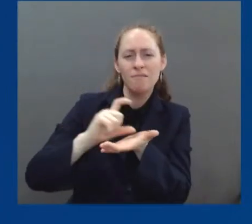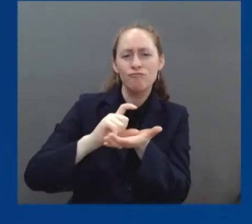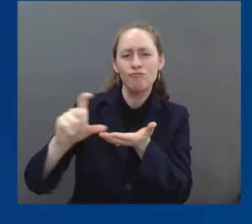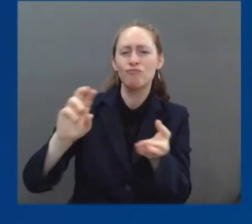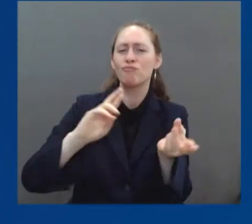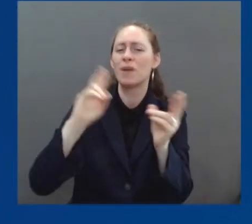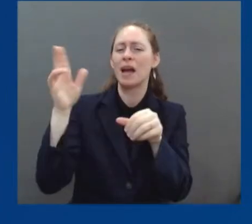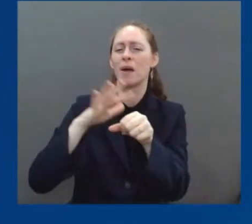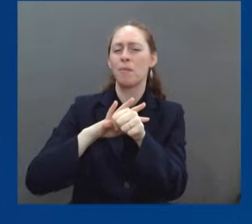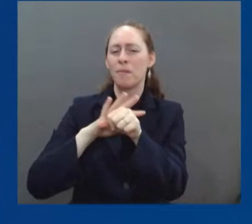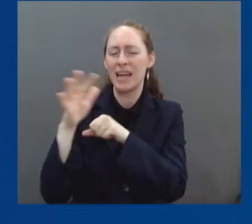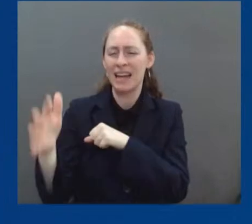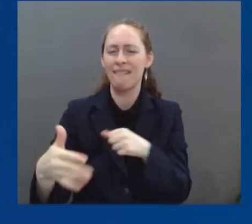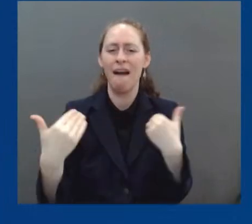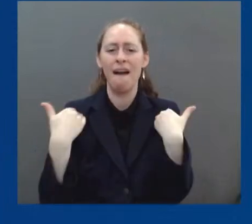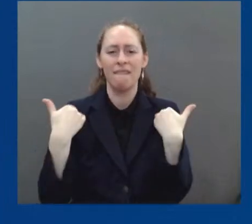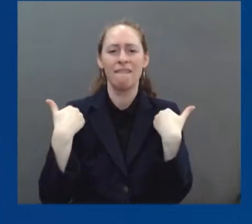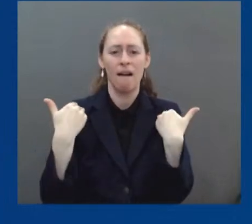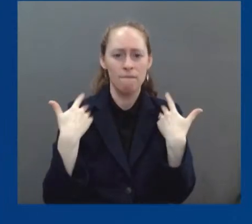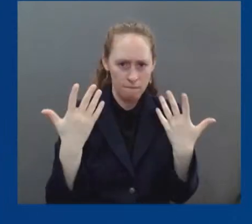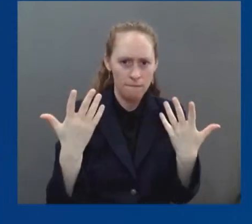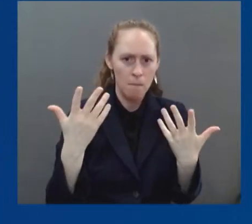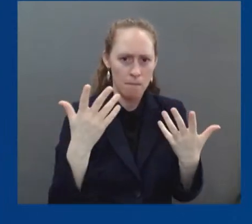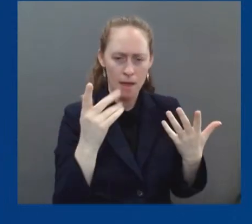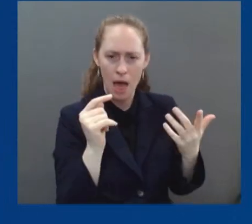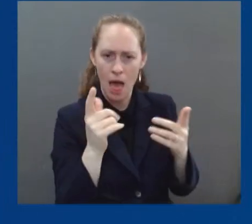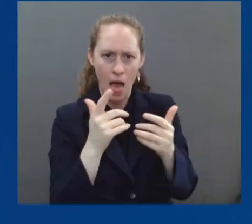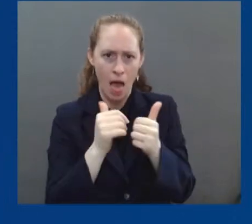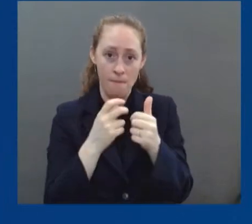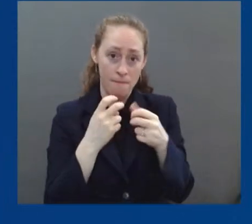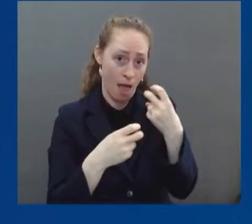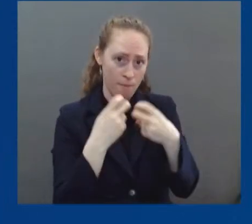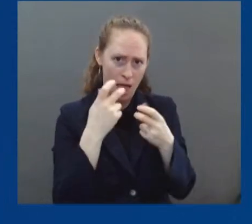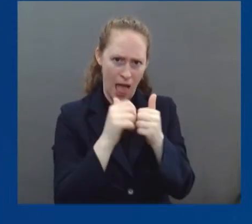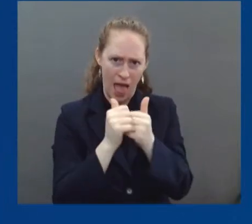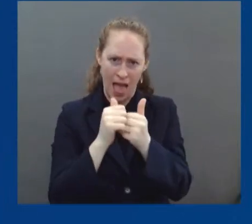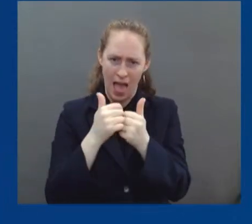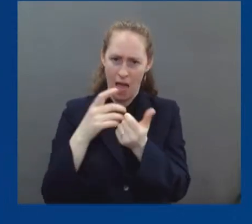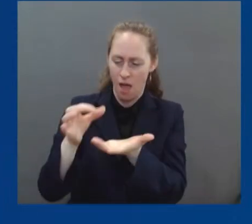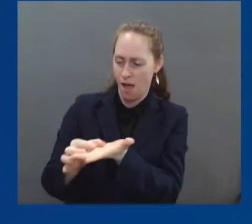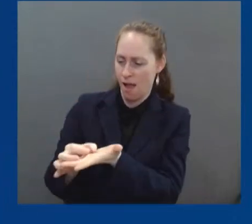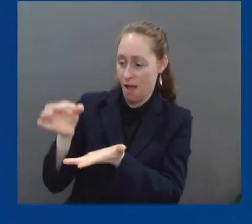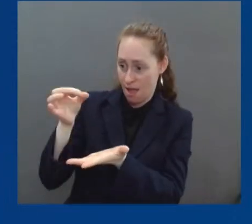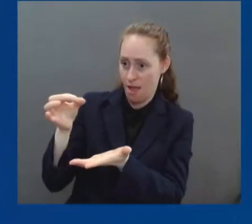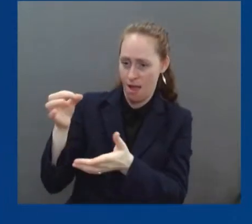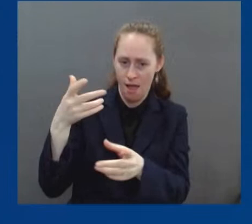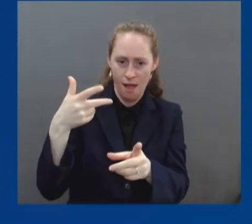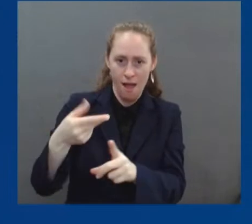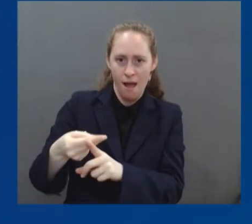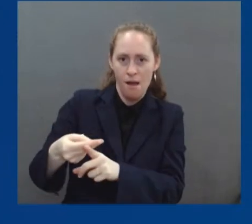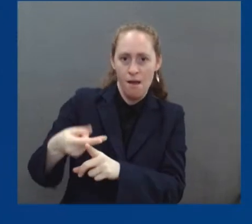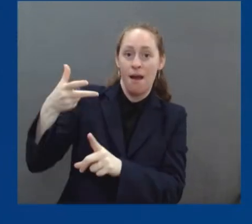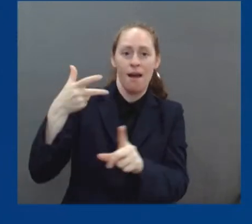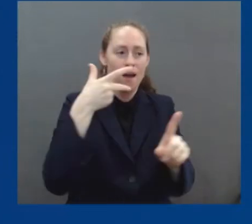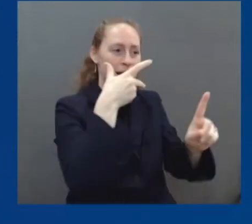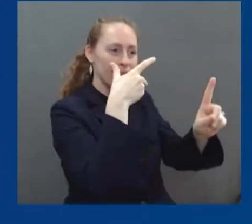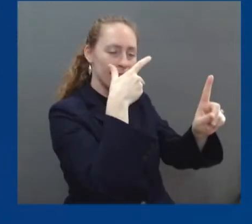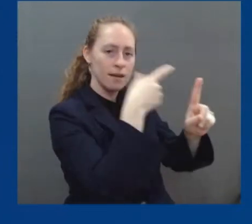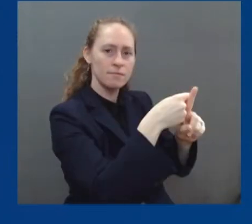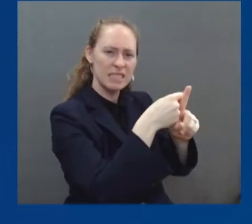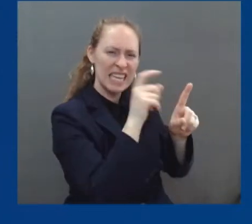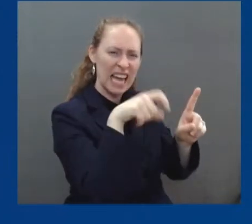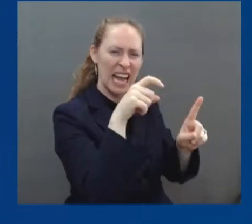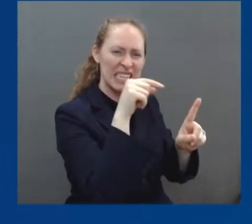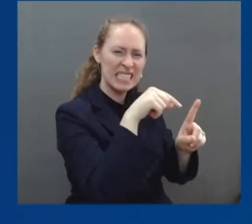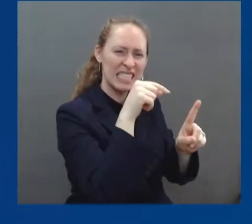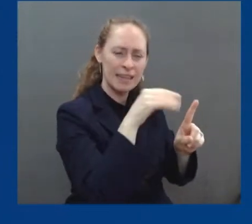That's why Congress must step up and provide critical funding to help countries in need get shots into arms. In the